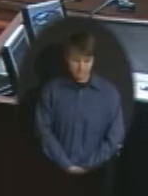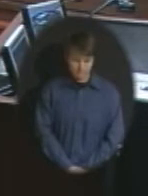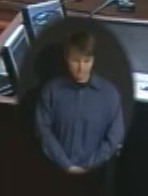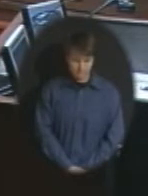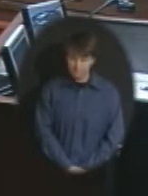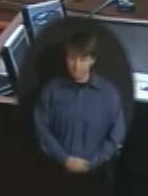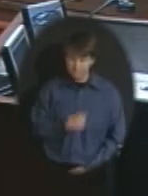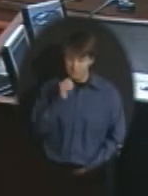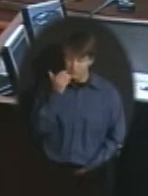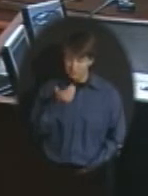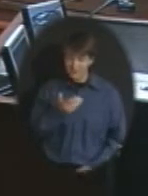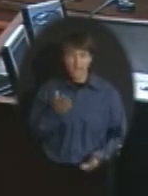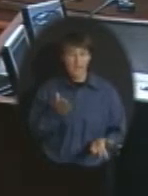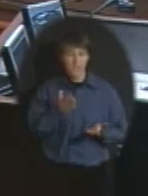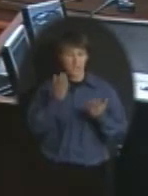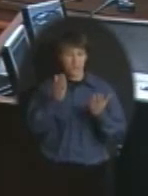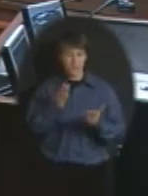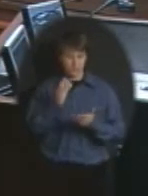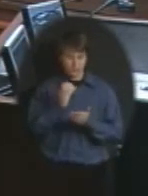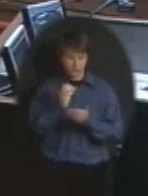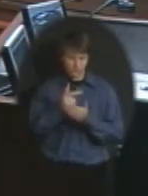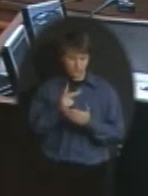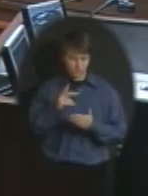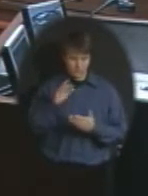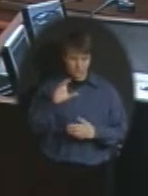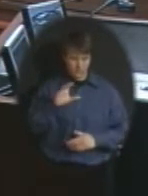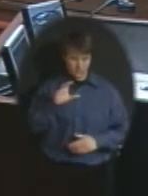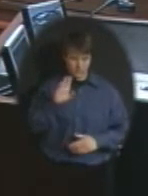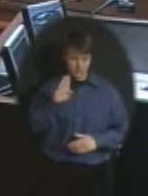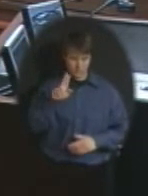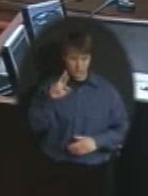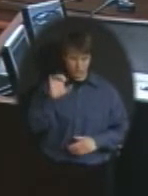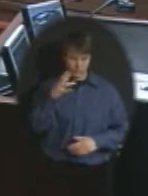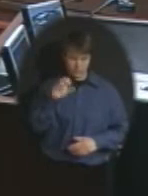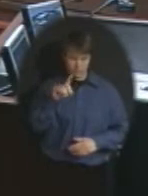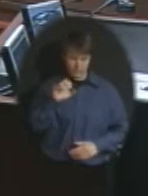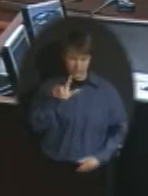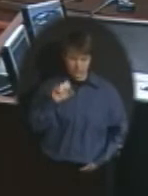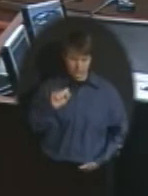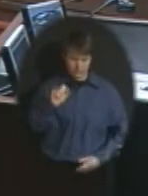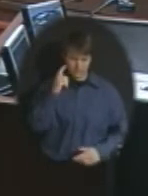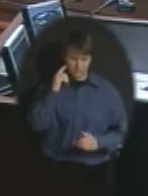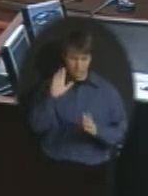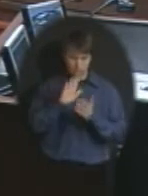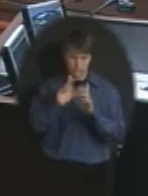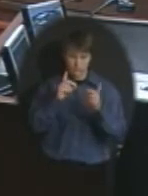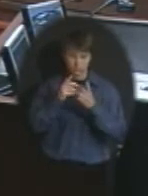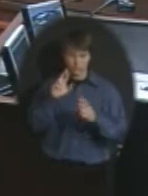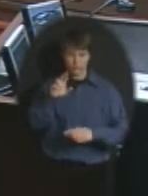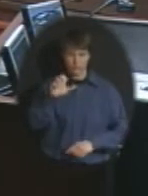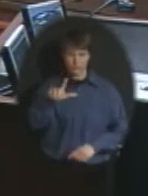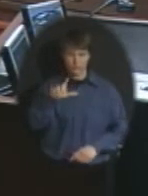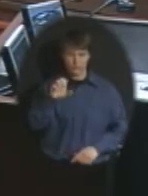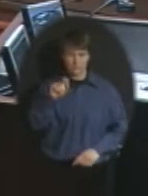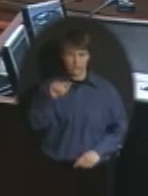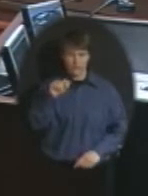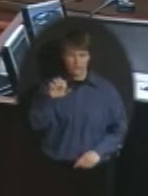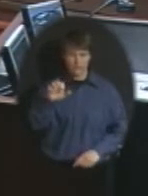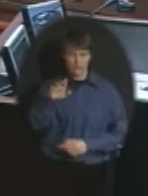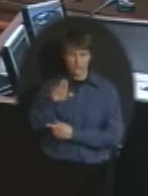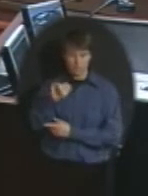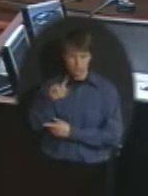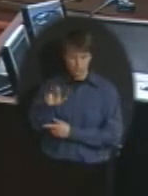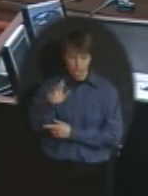Don't be shy. I move that we approve C.B. Richard Ellis as the district's real estate broker for the period of October 5, 2012